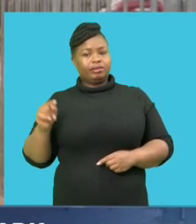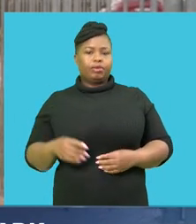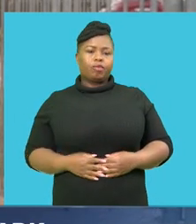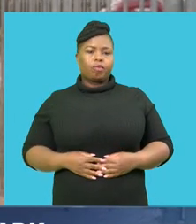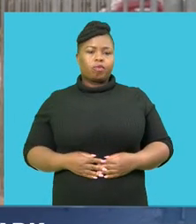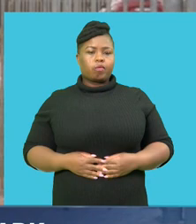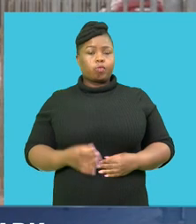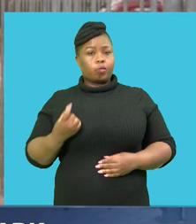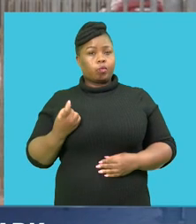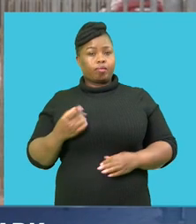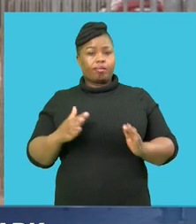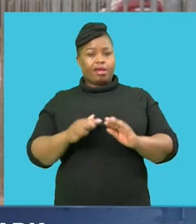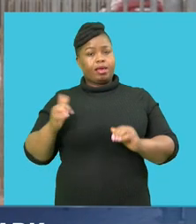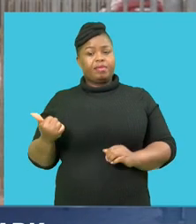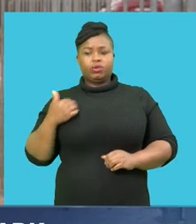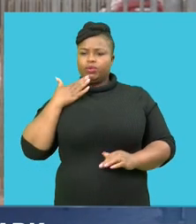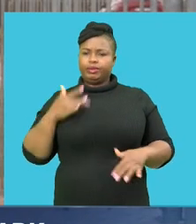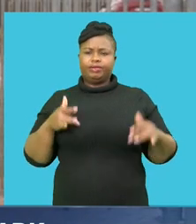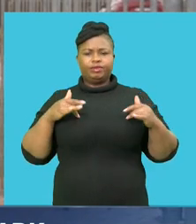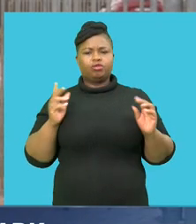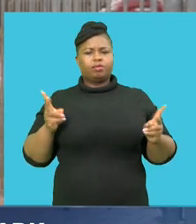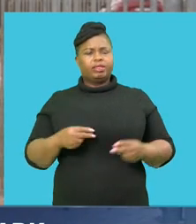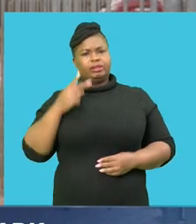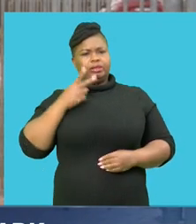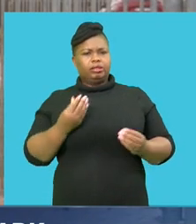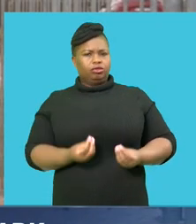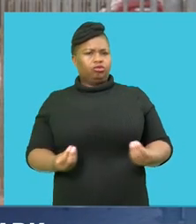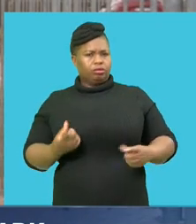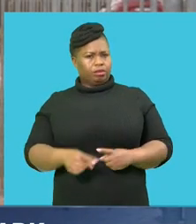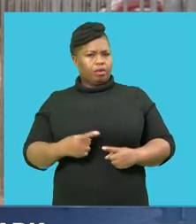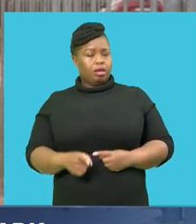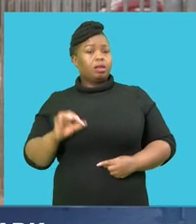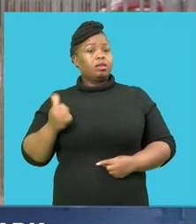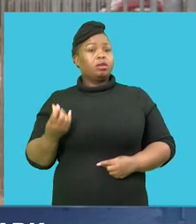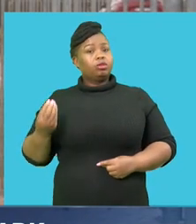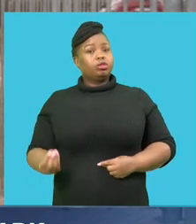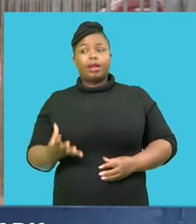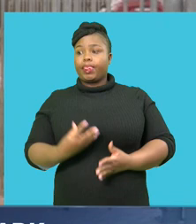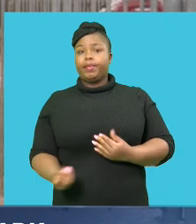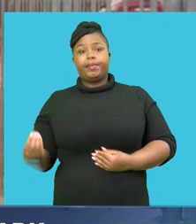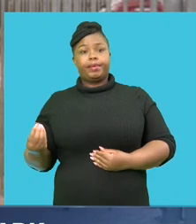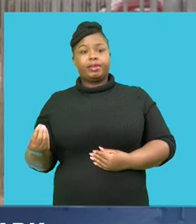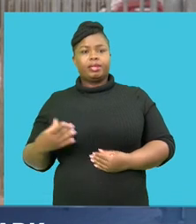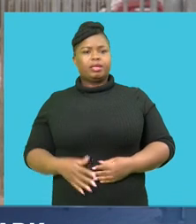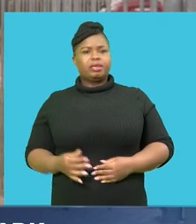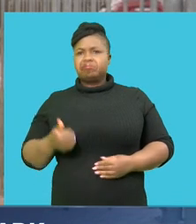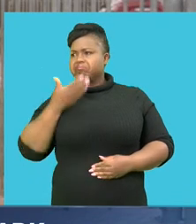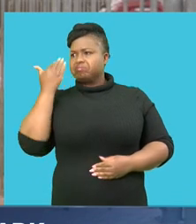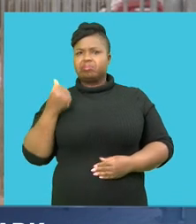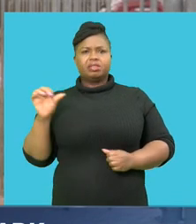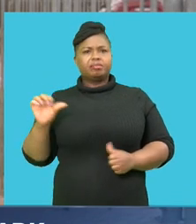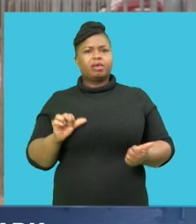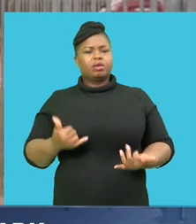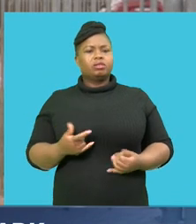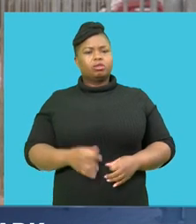One of the neighbors ohlala khona ngalokuthi lo babona abantwana abadlala ngale. Up until umntwana lo makathi disappear azange samona uphelele kuphi. The